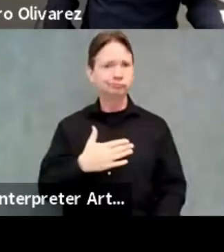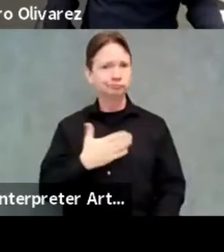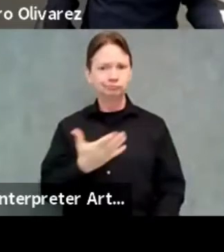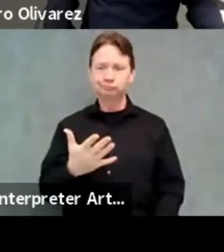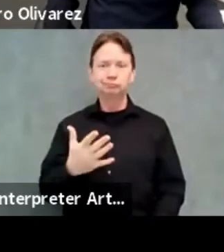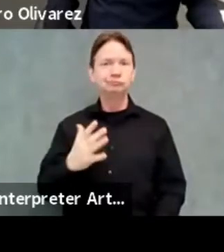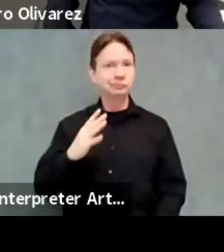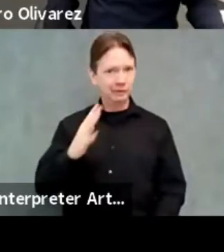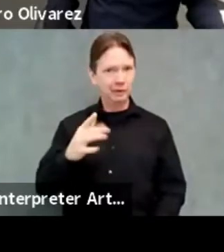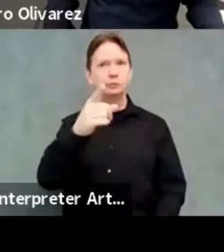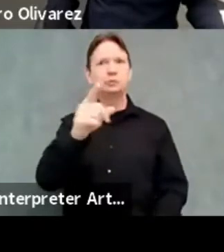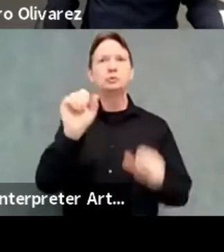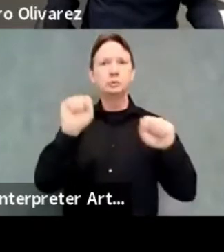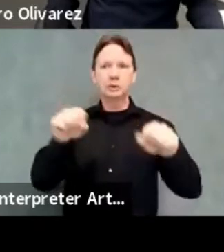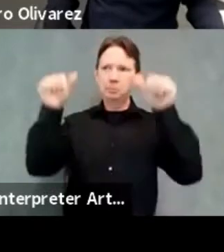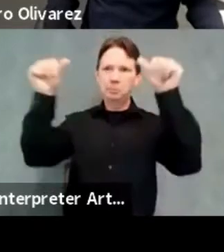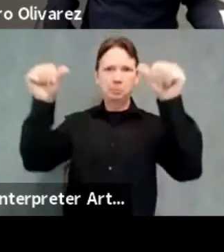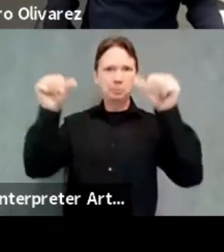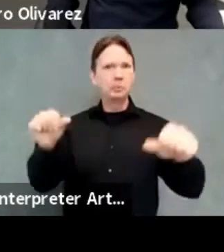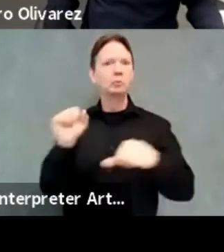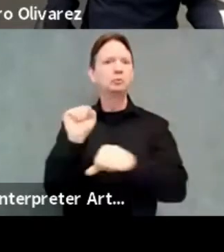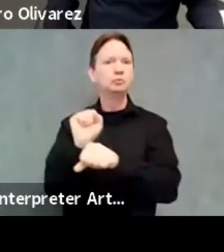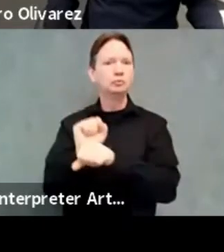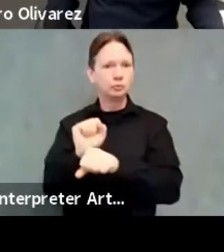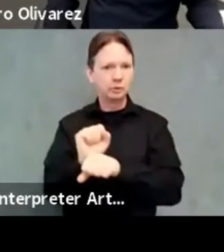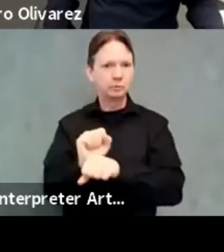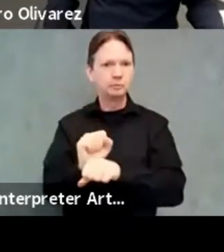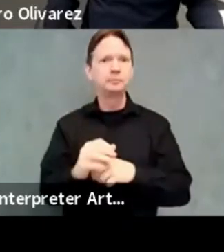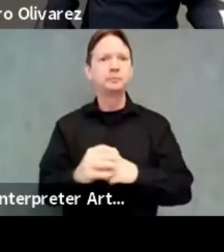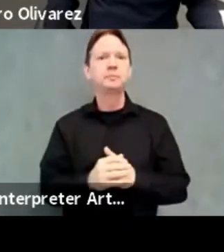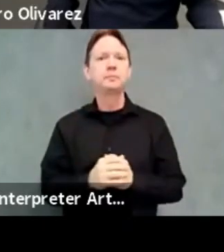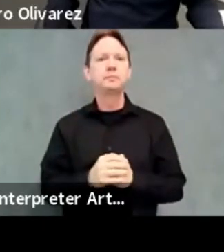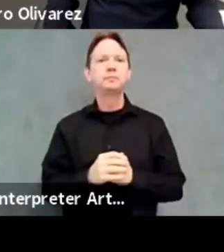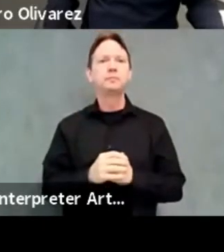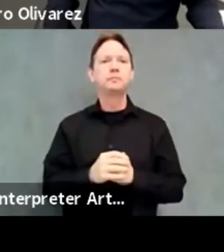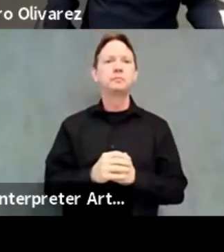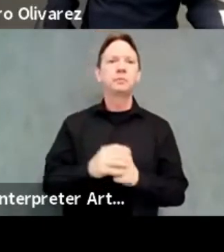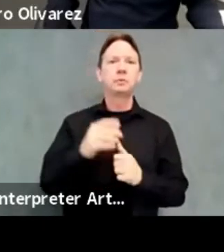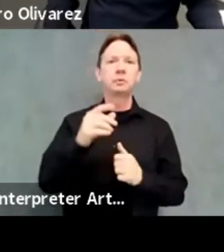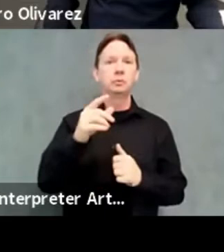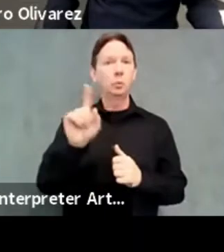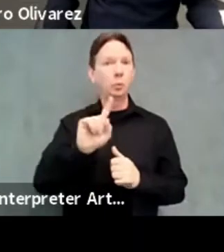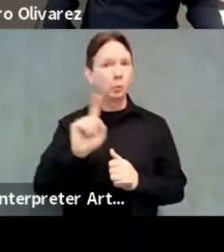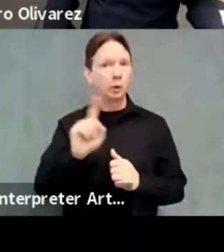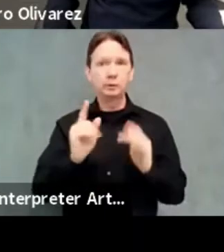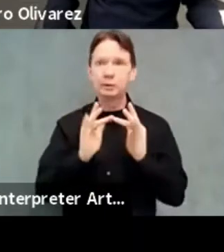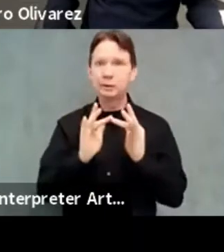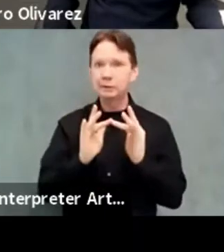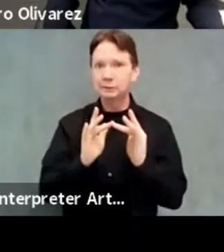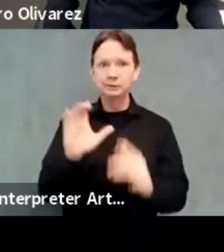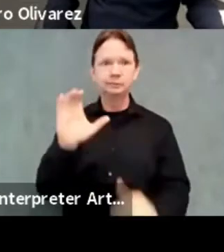saying, would you put this word out there, you can actually also direct them to the jobs board at careers.aera.net.